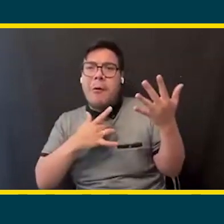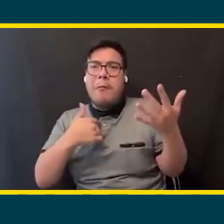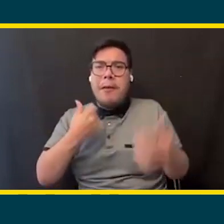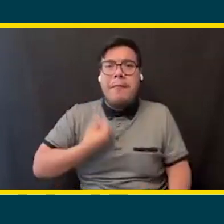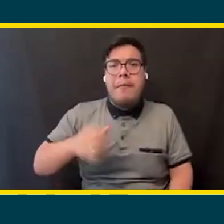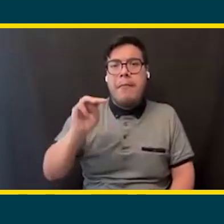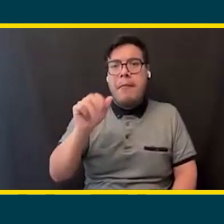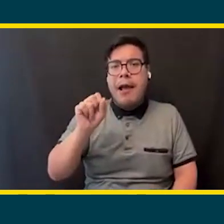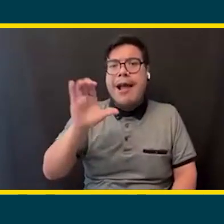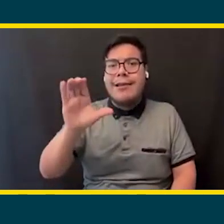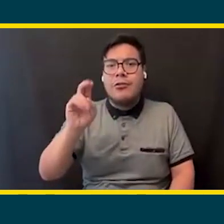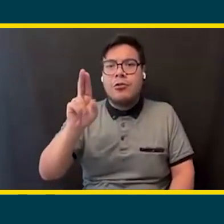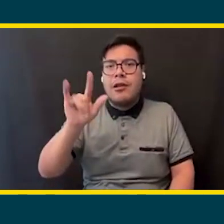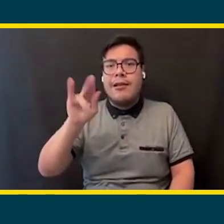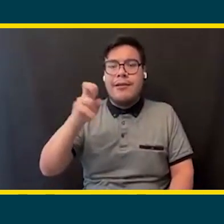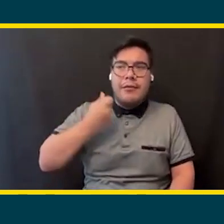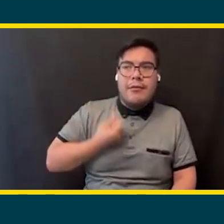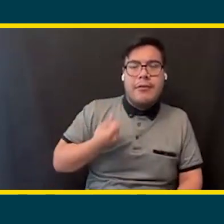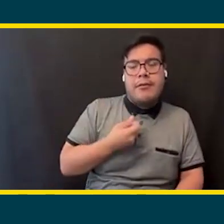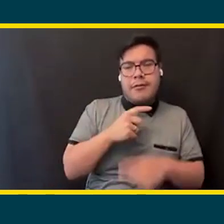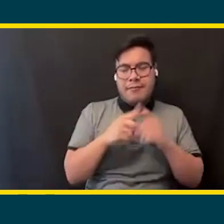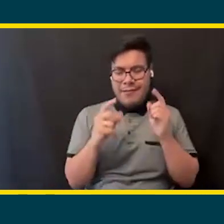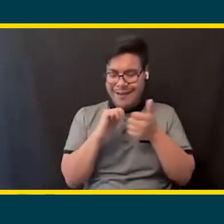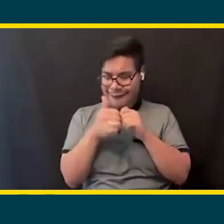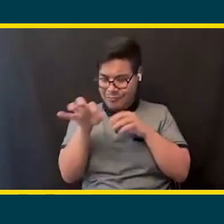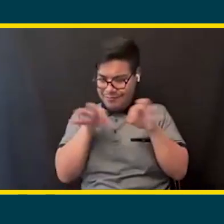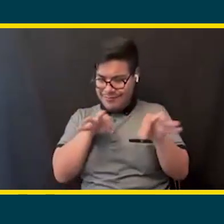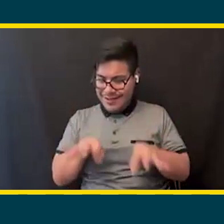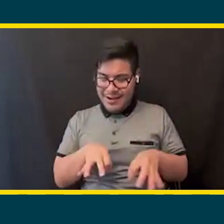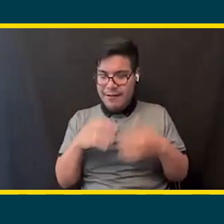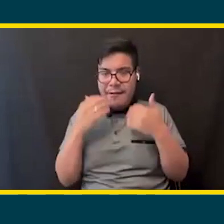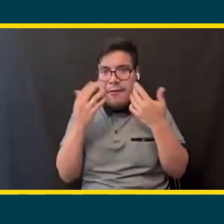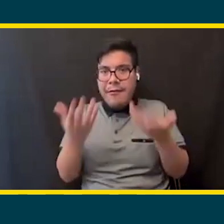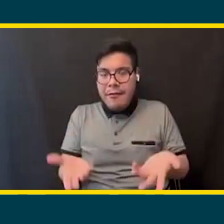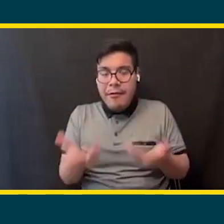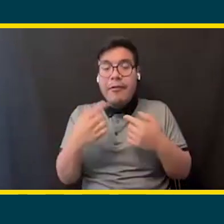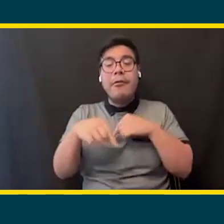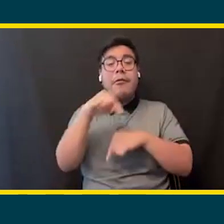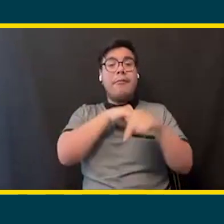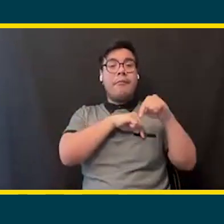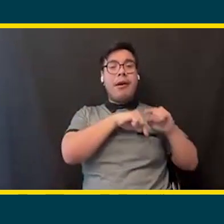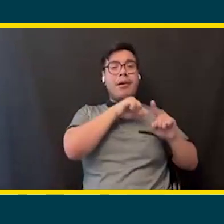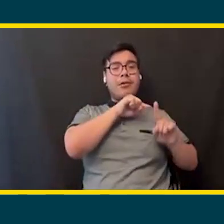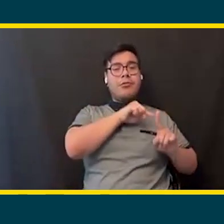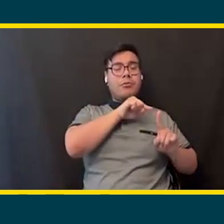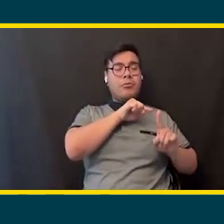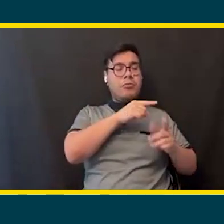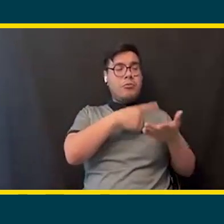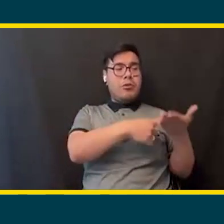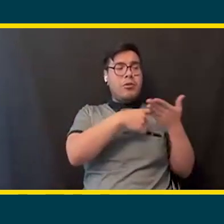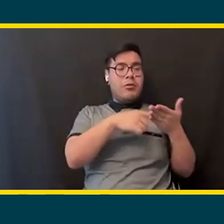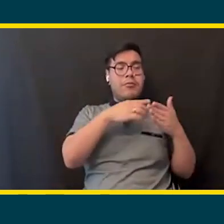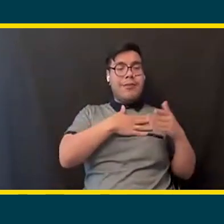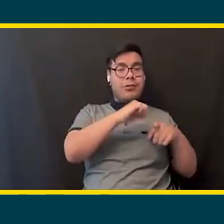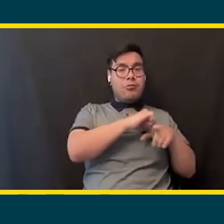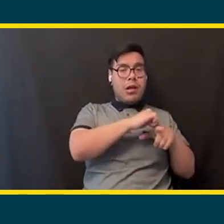but I didn't really have the words to explain it. Kind of going back to what we were saying, what I talk about in my training is